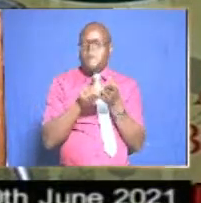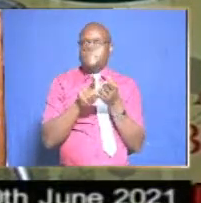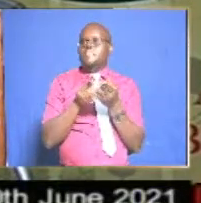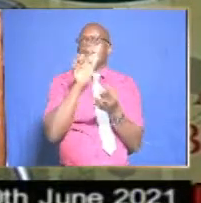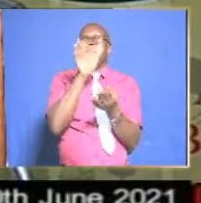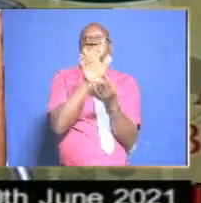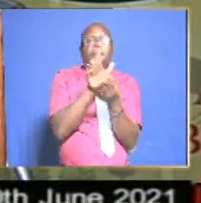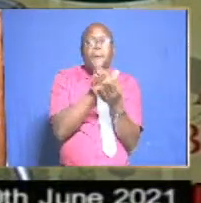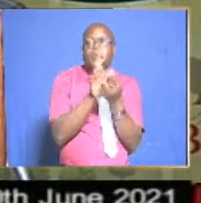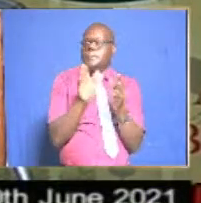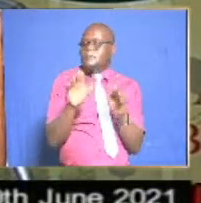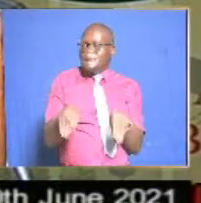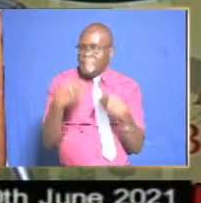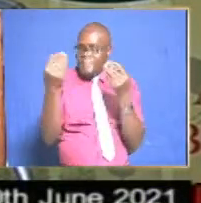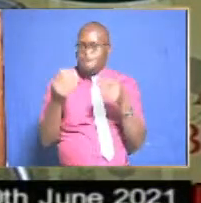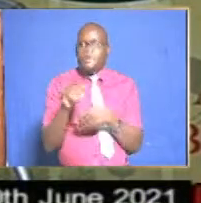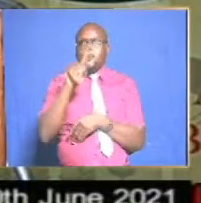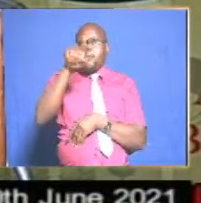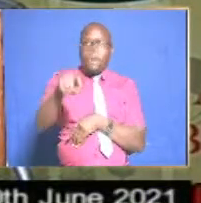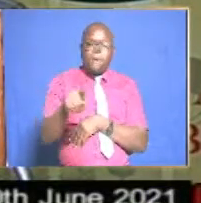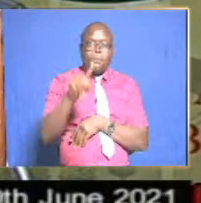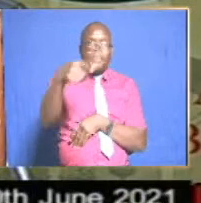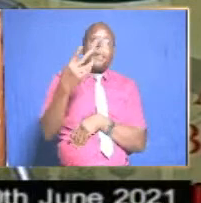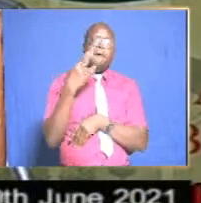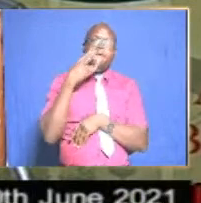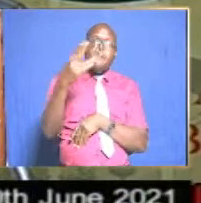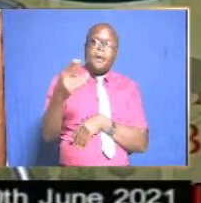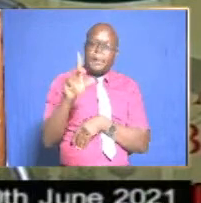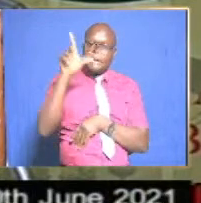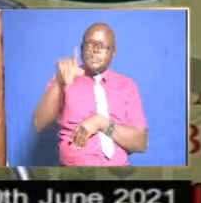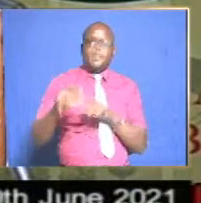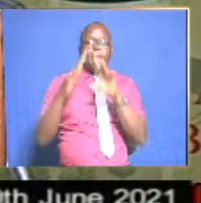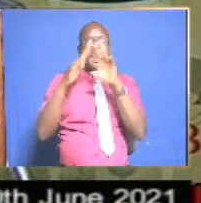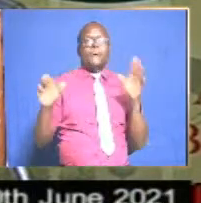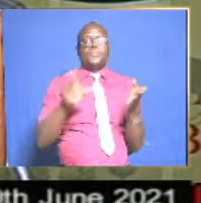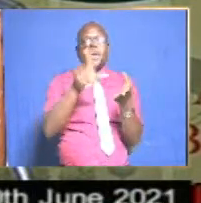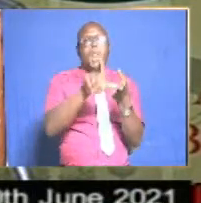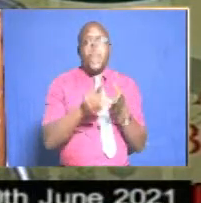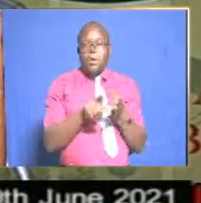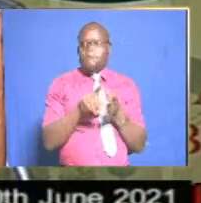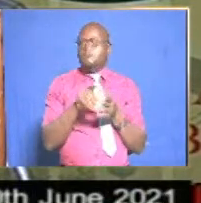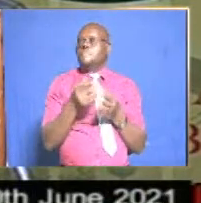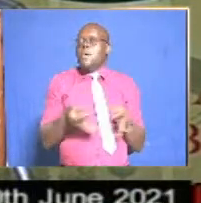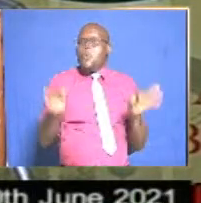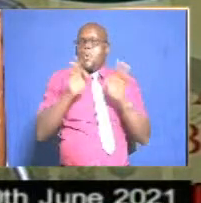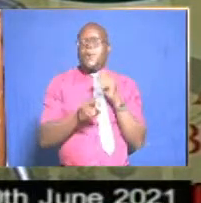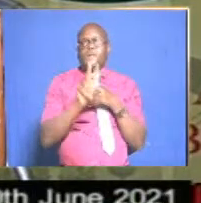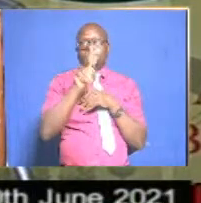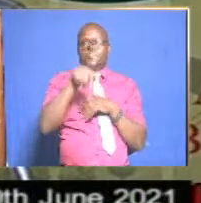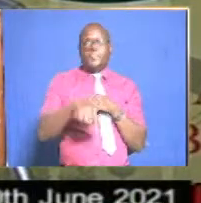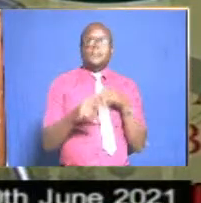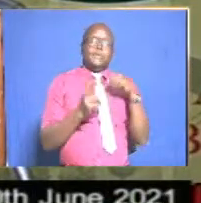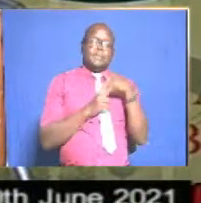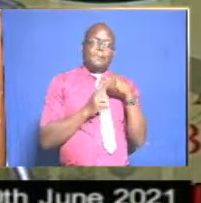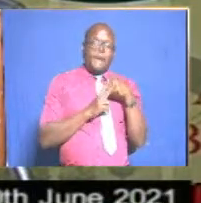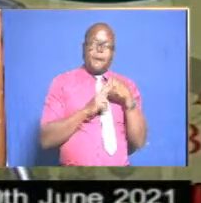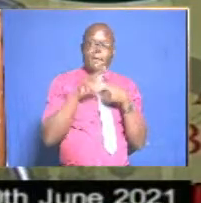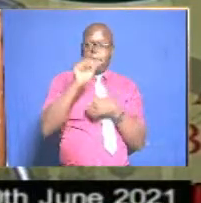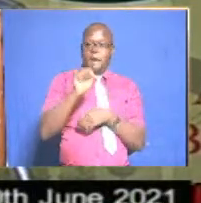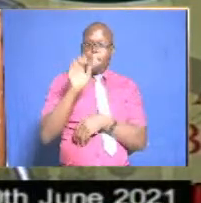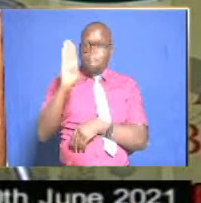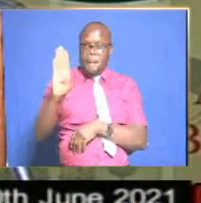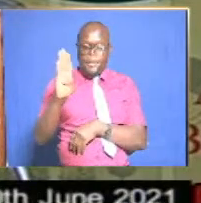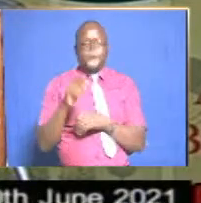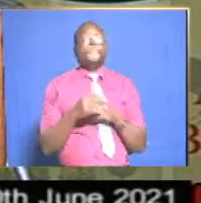refinanced 1,400 affordable housing loans worth Kenya shilling 2.75 billion. Mr.